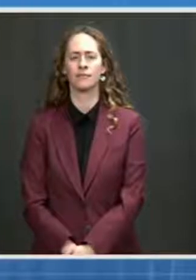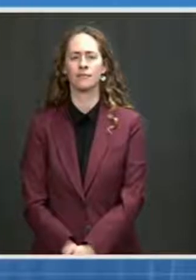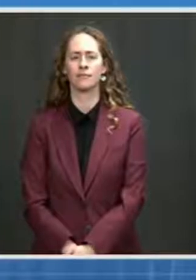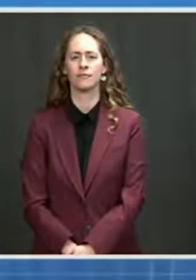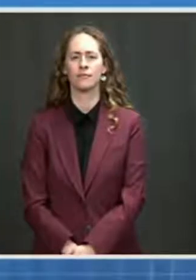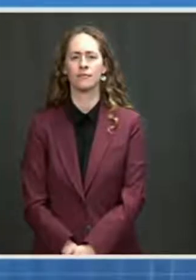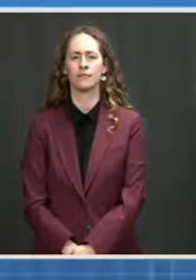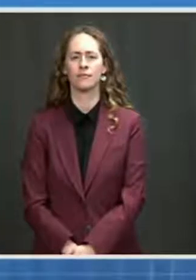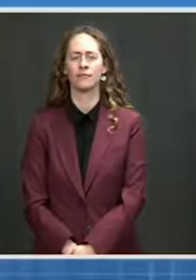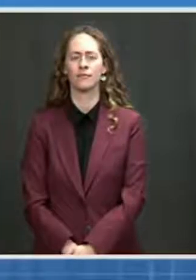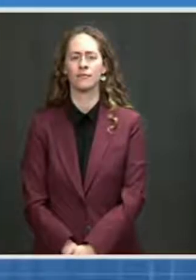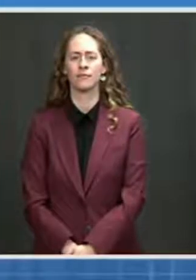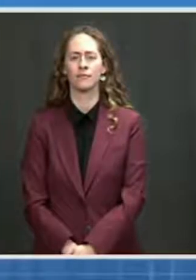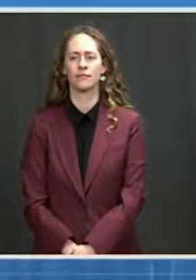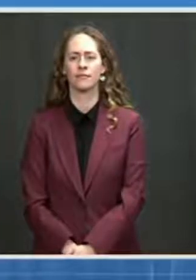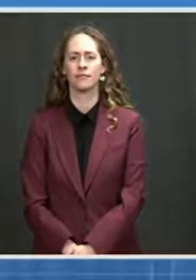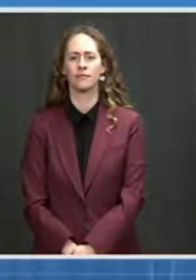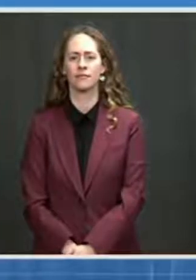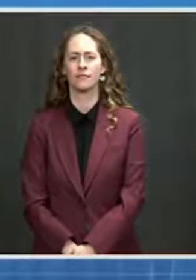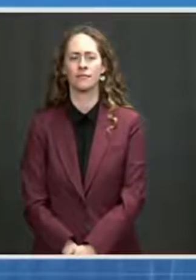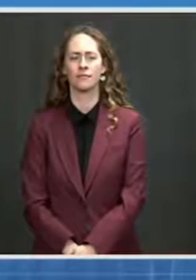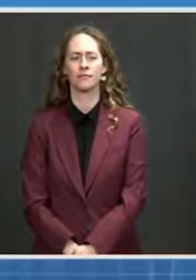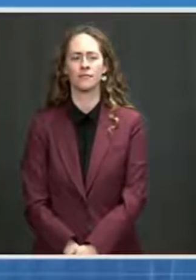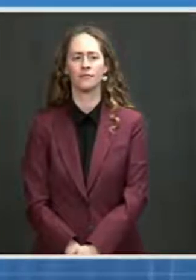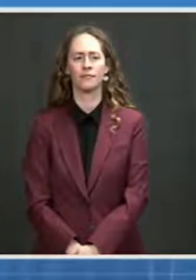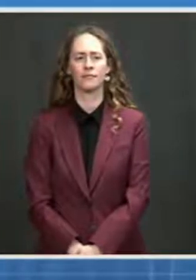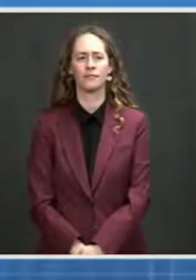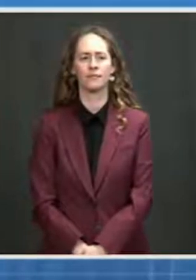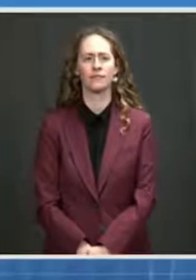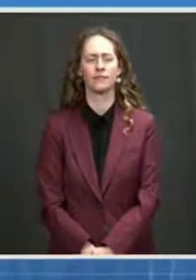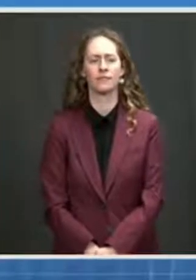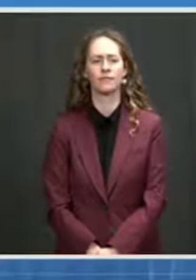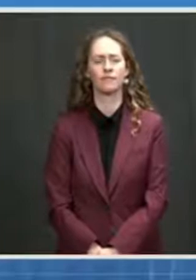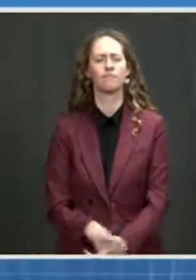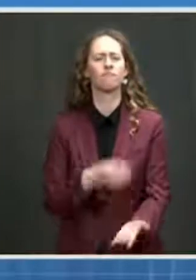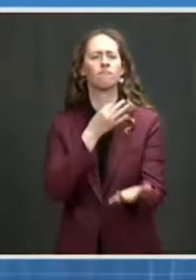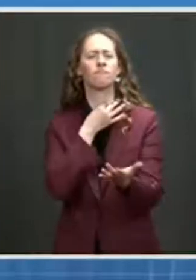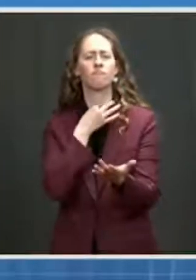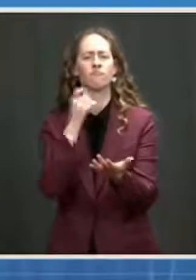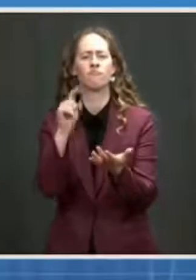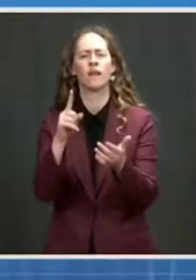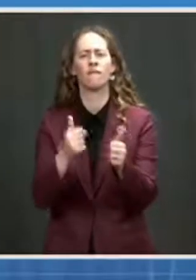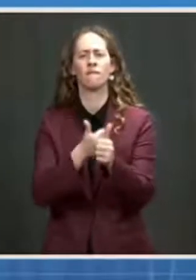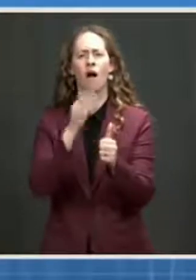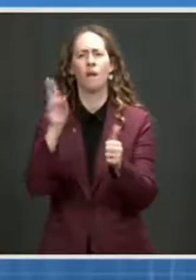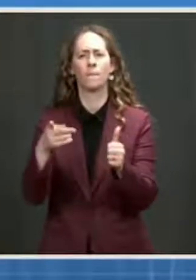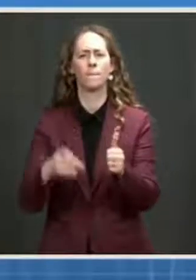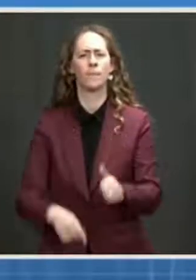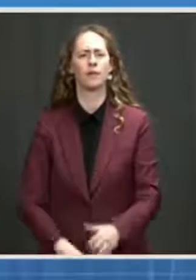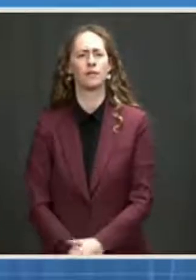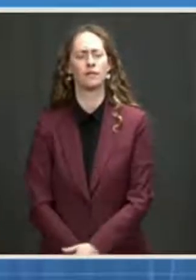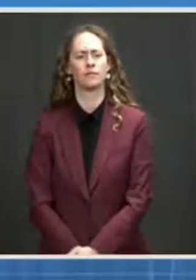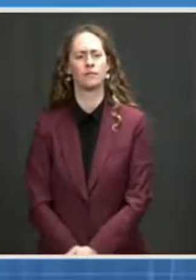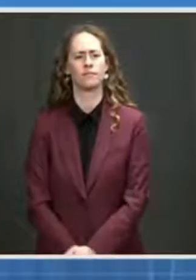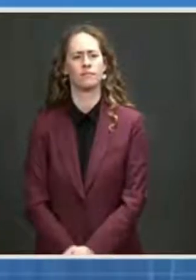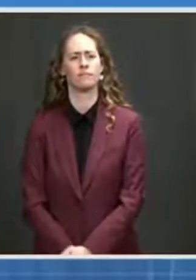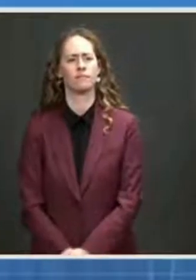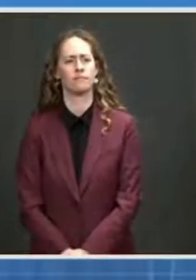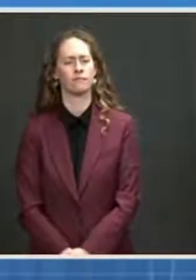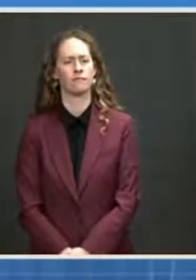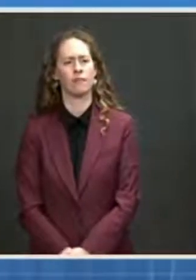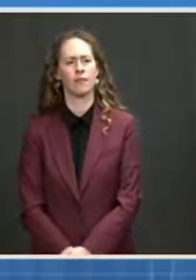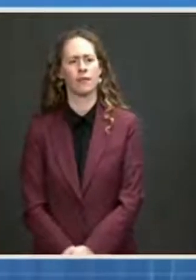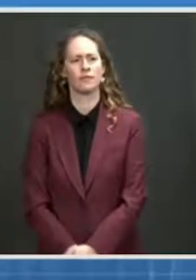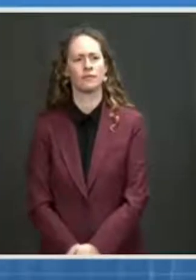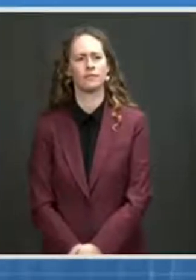Thanks very much. Andy, just one quick question to follow up on what you just said. You said that the doses are supposed to be out the 80 million by the end